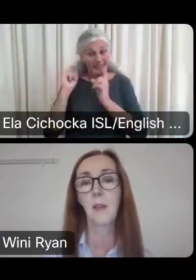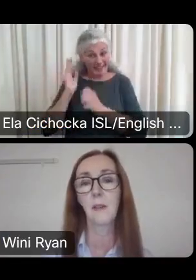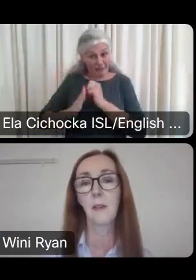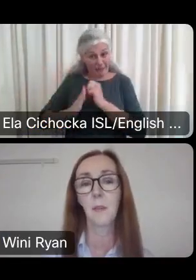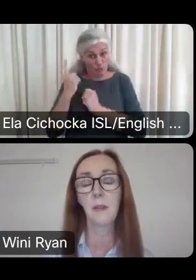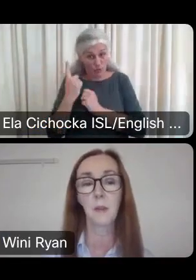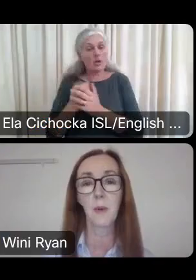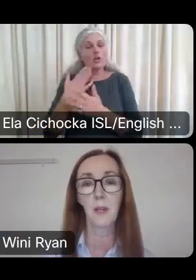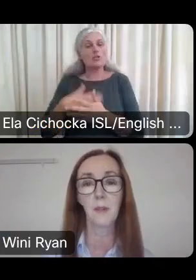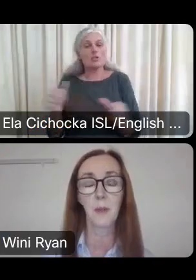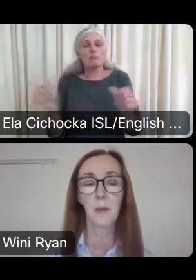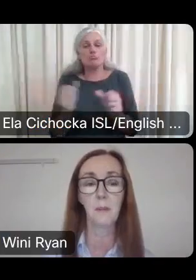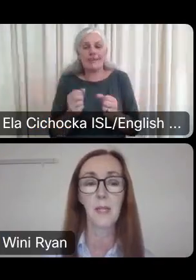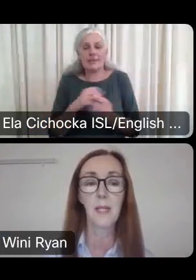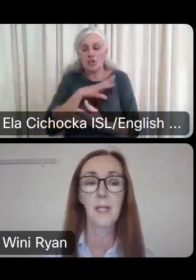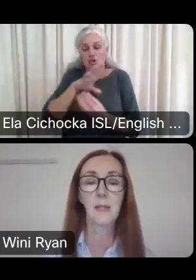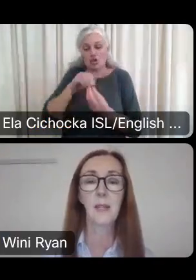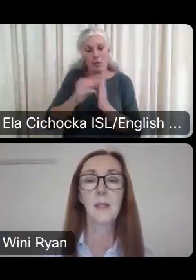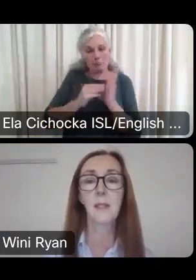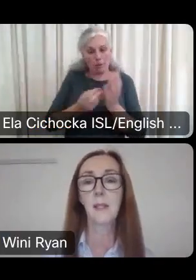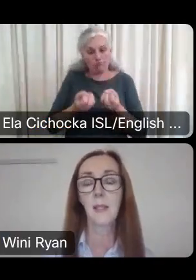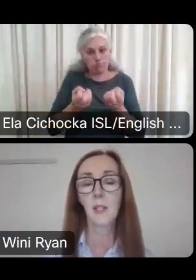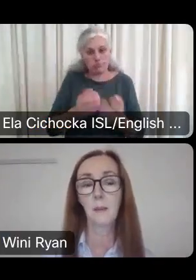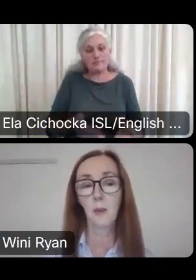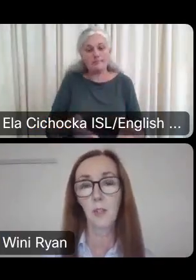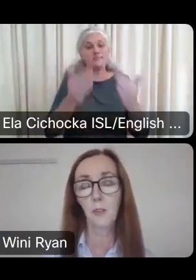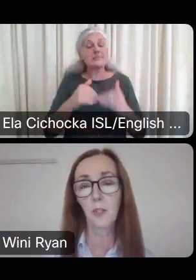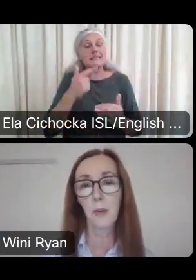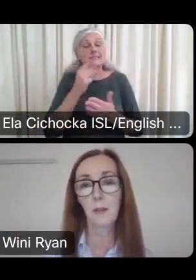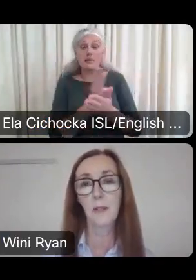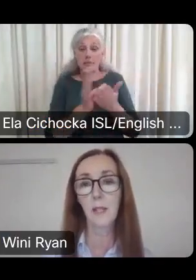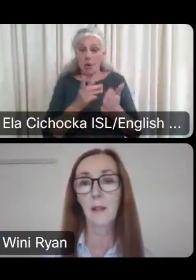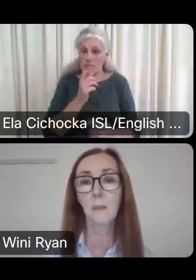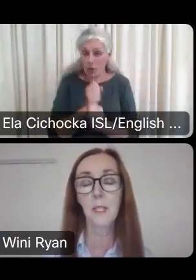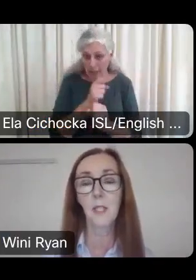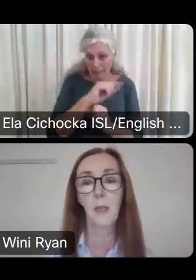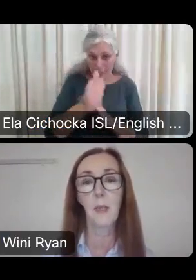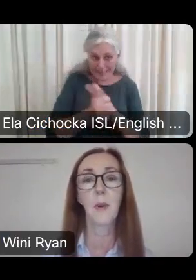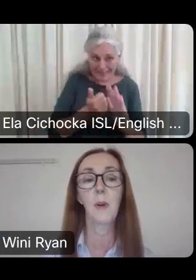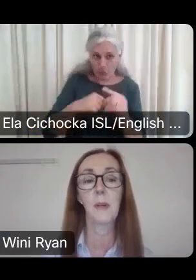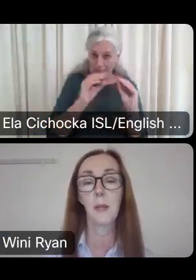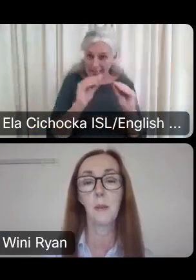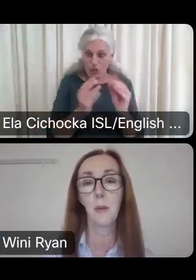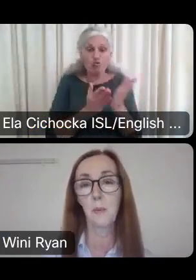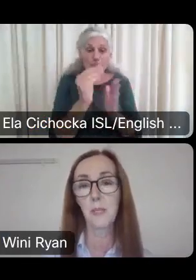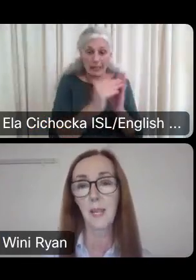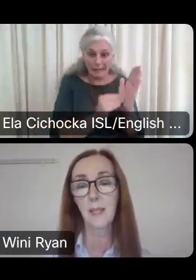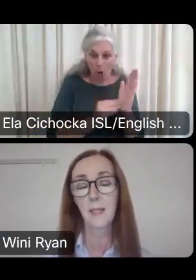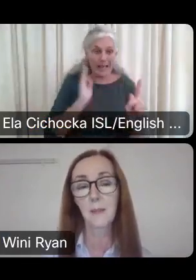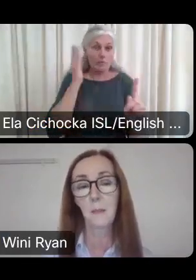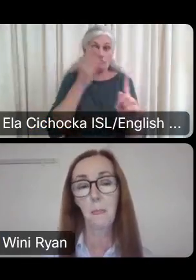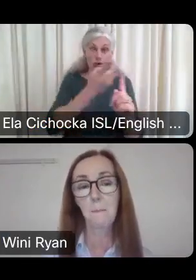give you a brief summary of the program. Then in the second section, I'm going to talk to you about the skills we teach on the program and the approach we